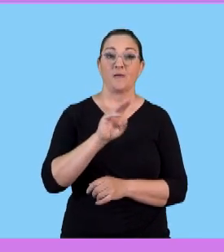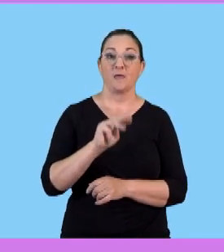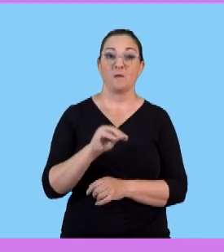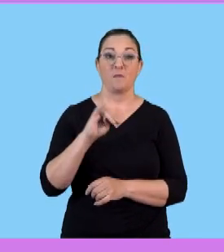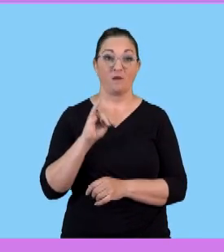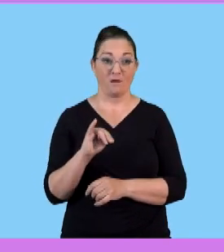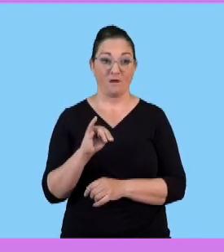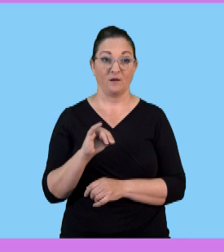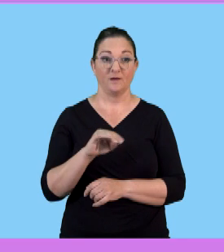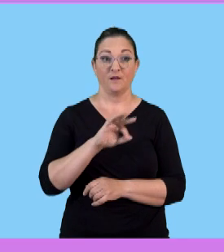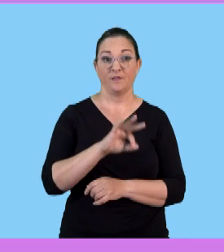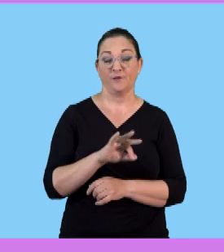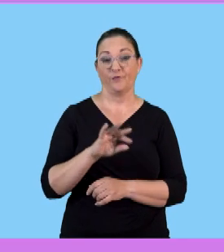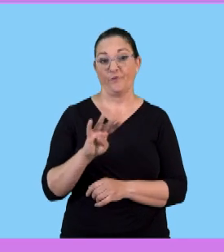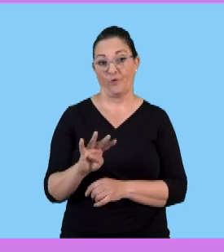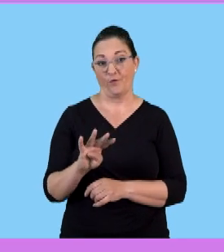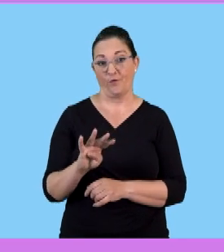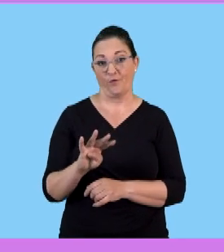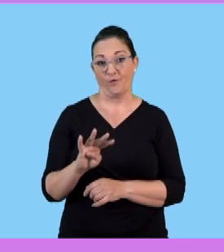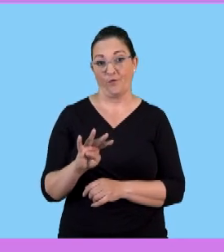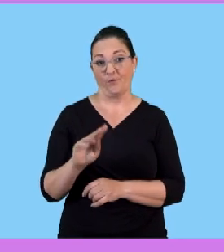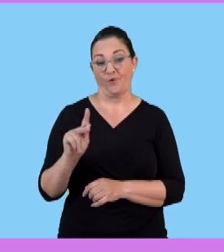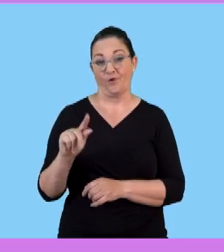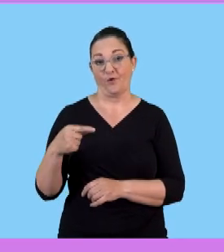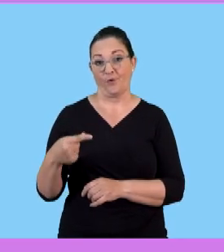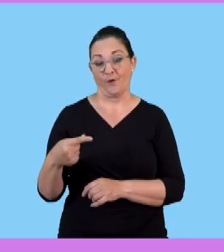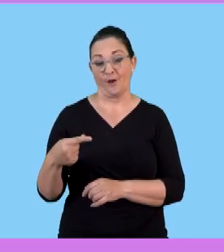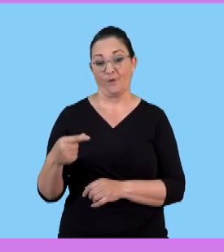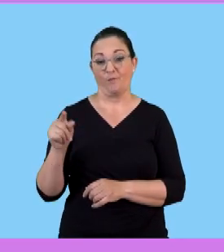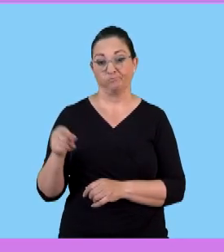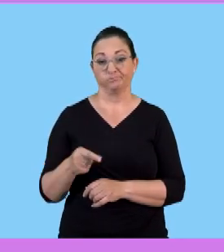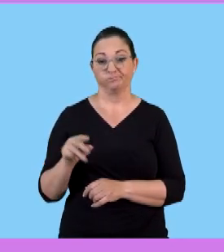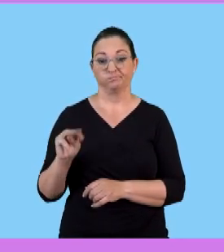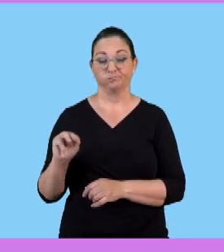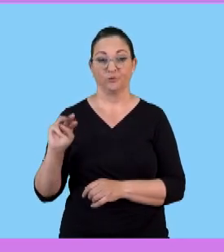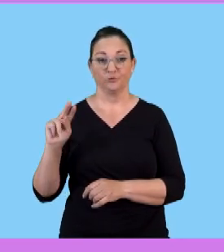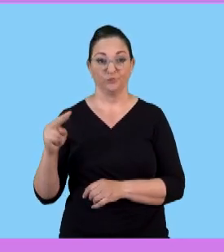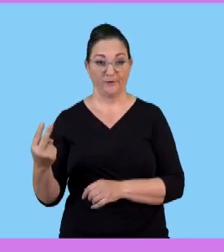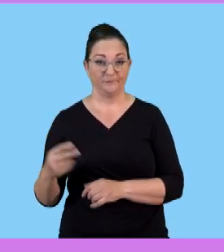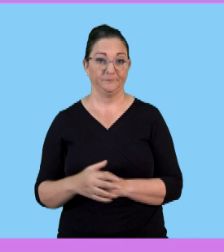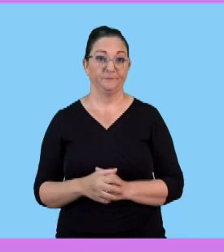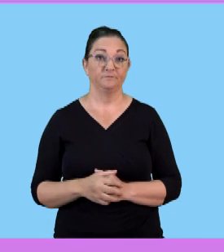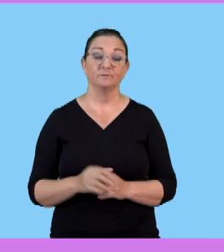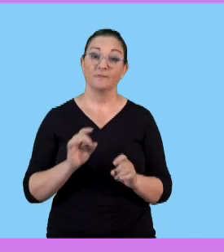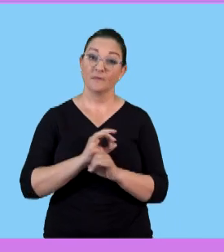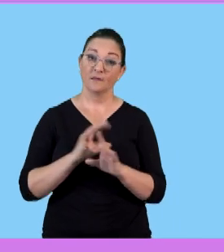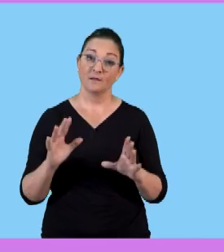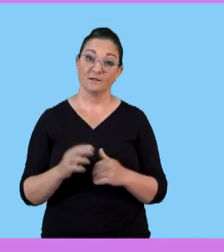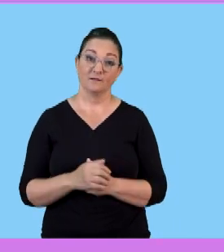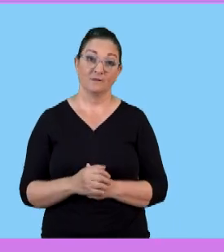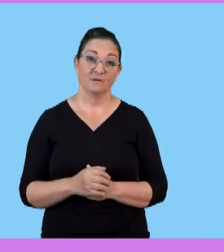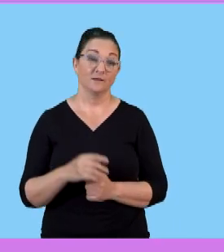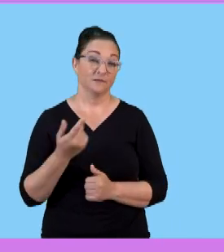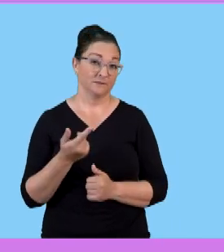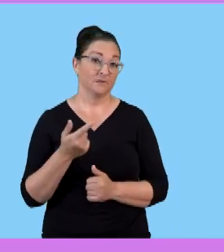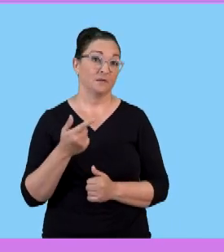the BMI in this case will be 34 kilograms per square meters. Guys, are we clear on